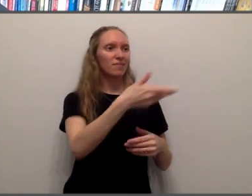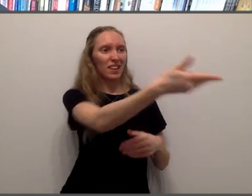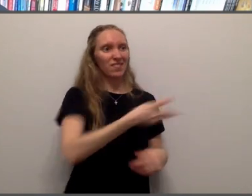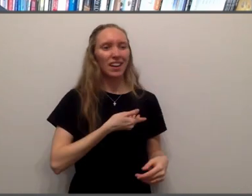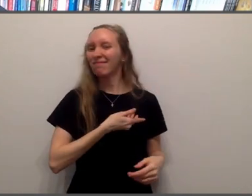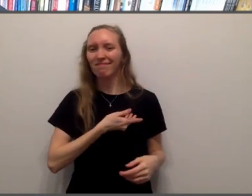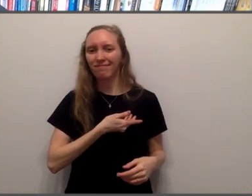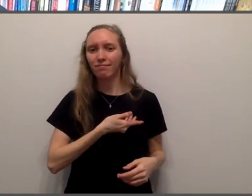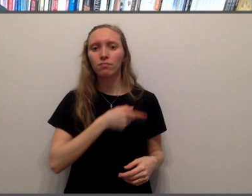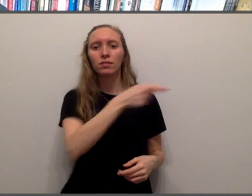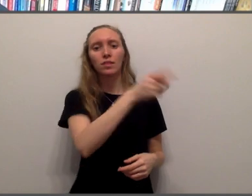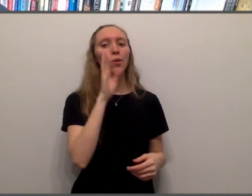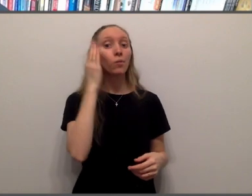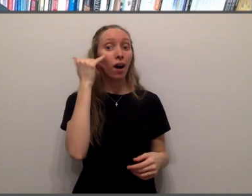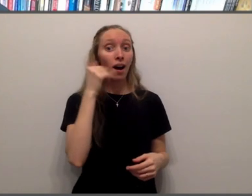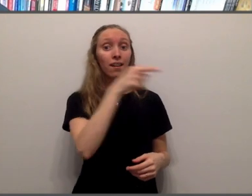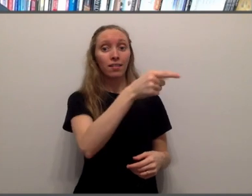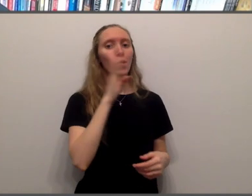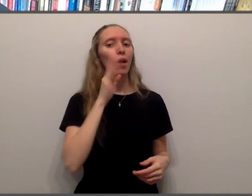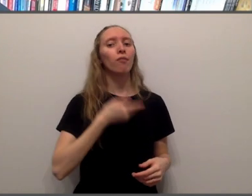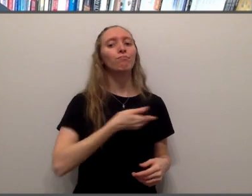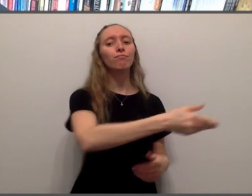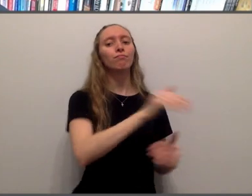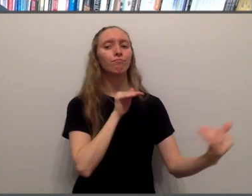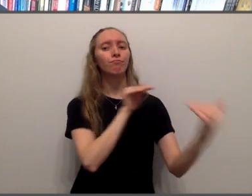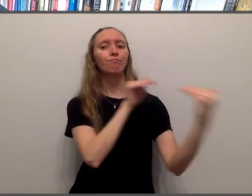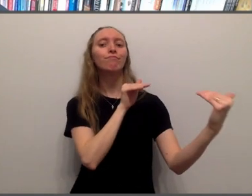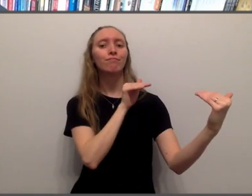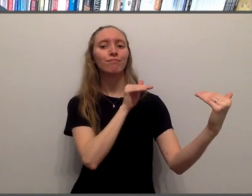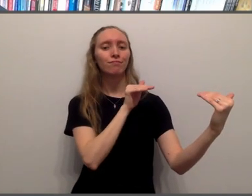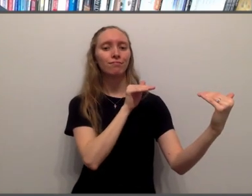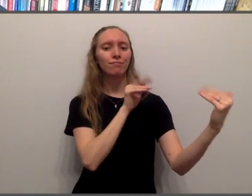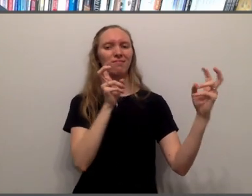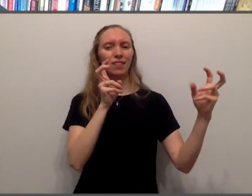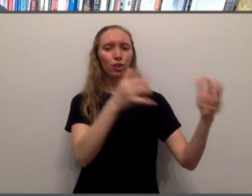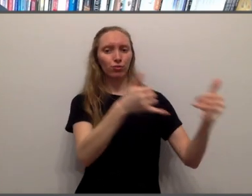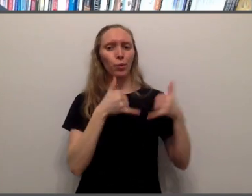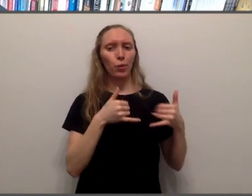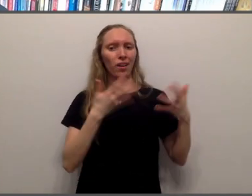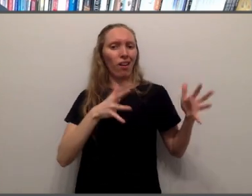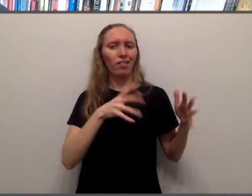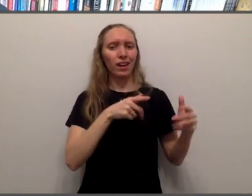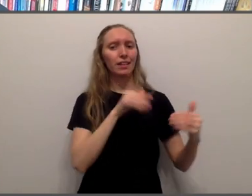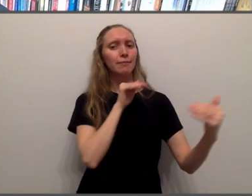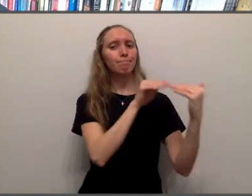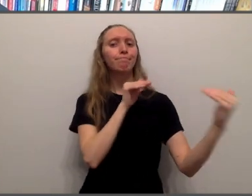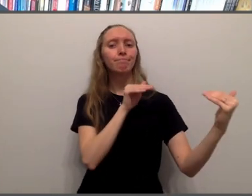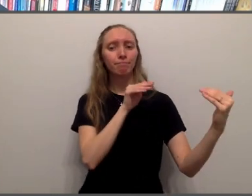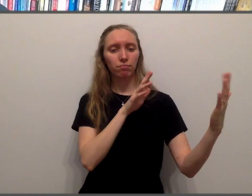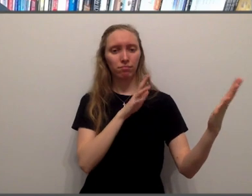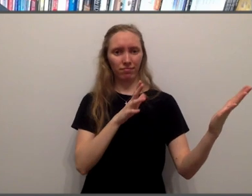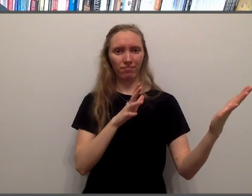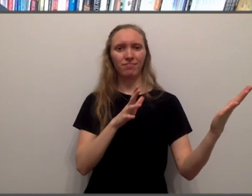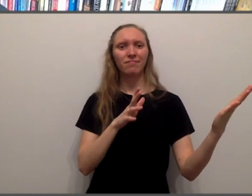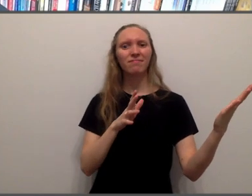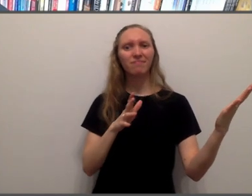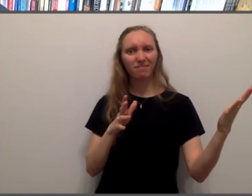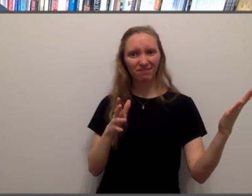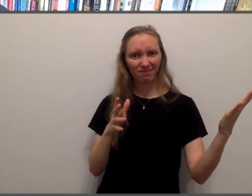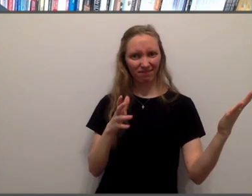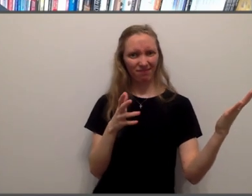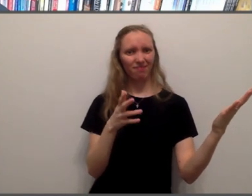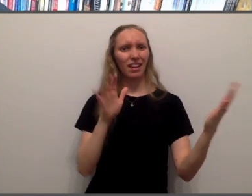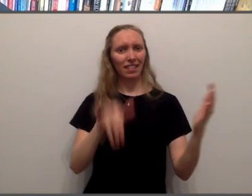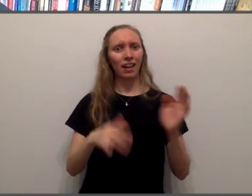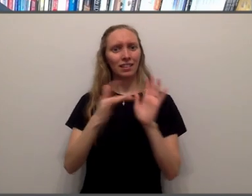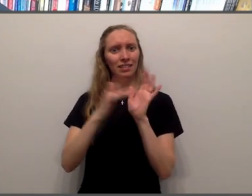In other words, Jesus says that when we fail to reach out to those who are on the margins, in this case, those who are in the disability